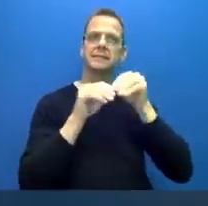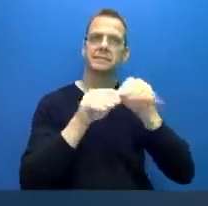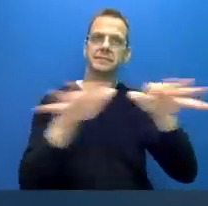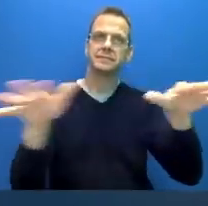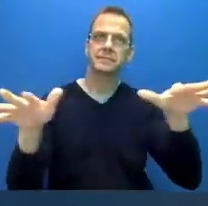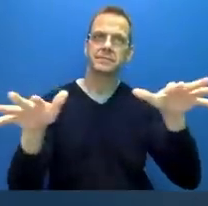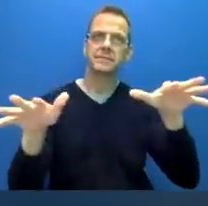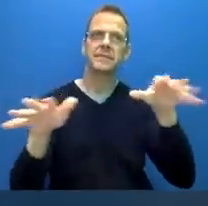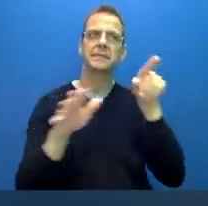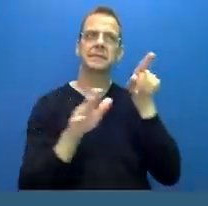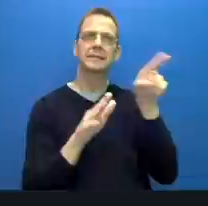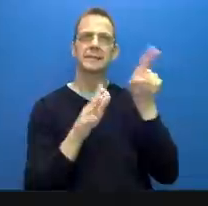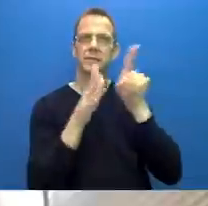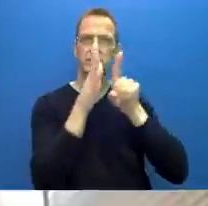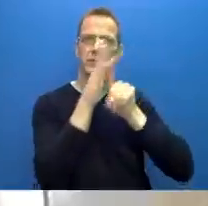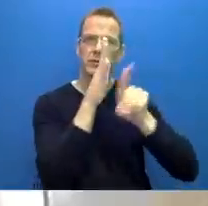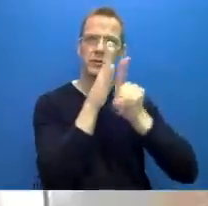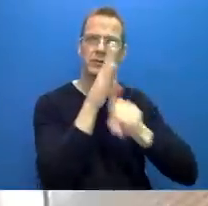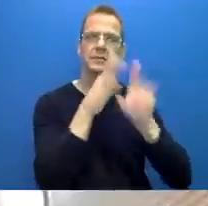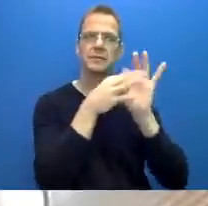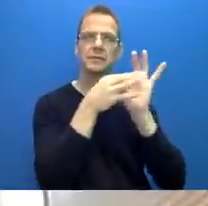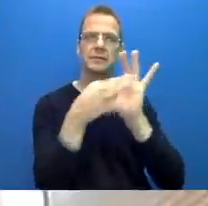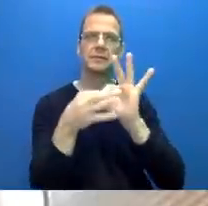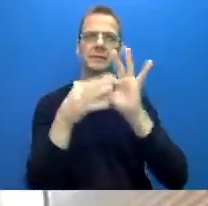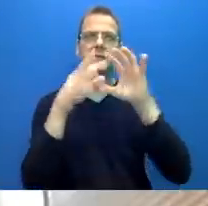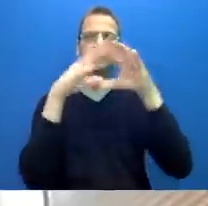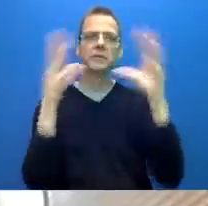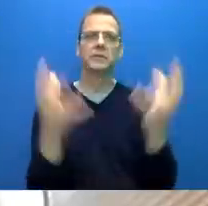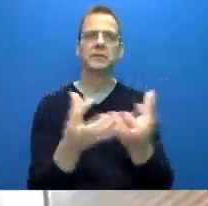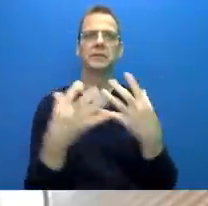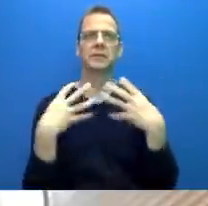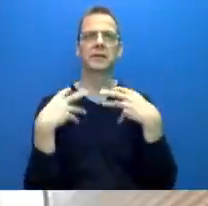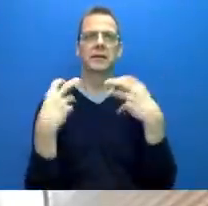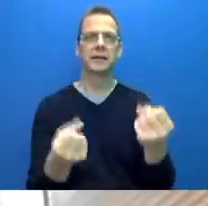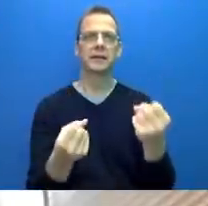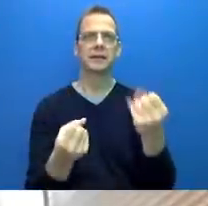focus on global health. Thank you, Dr. Schwartz.